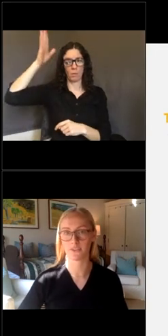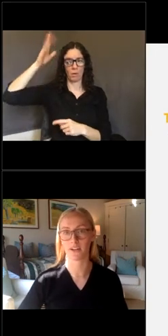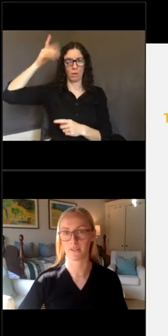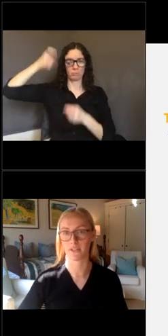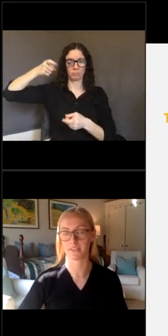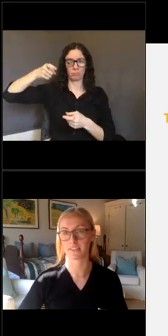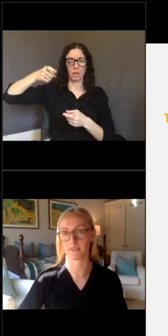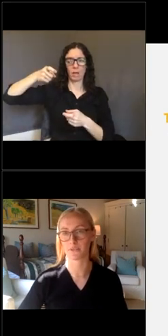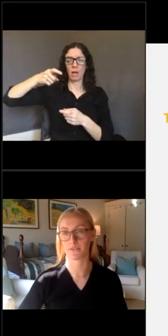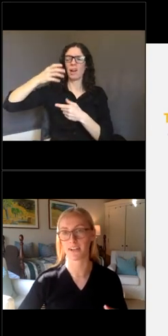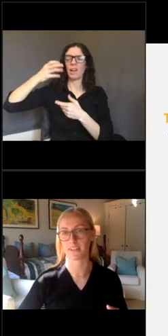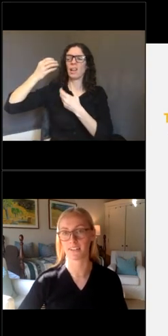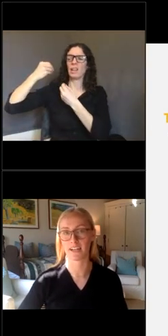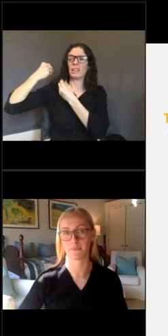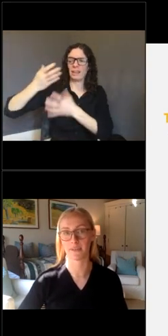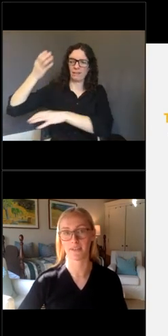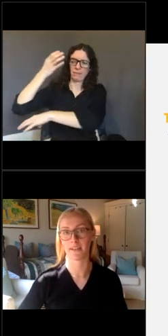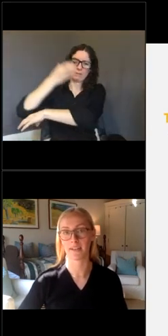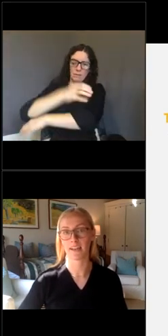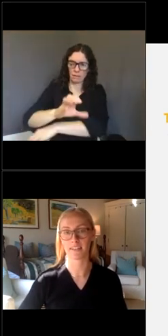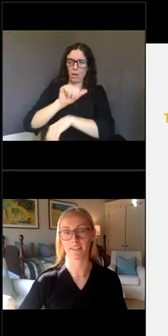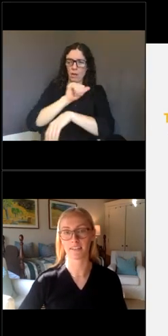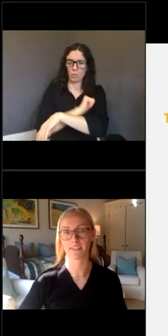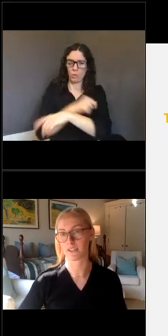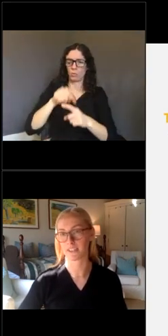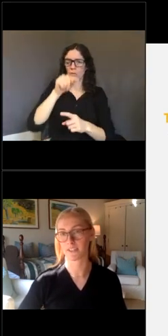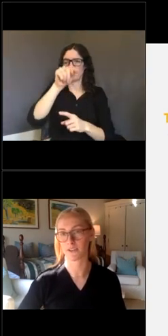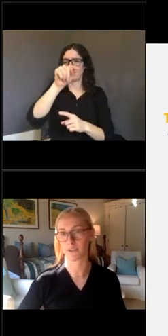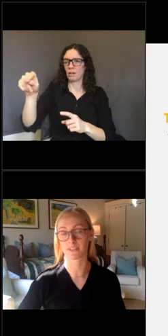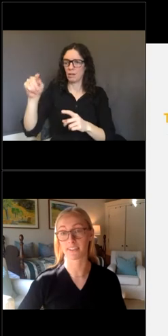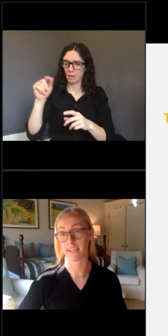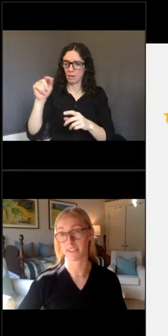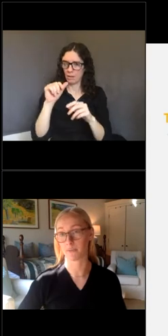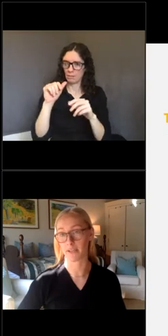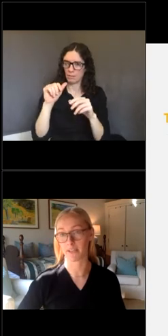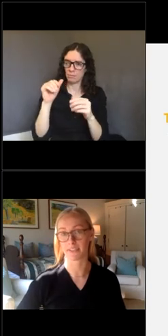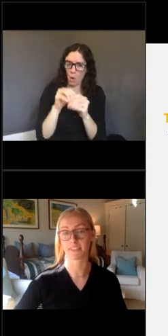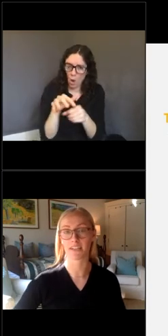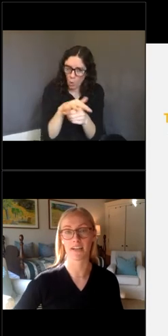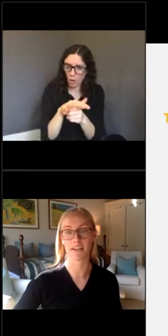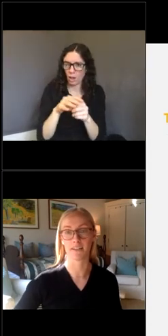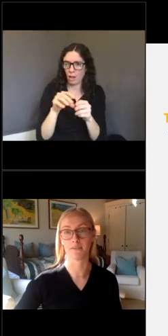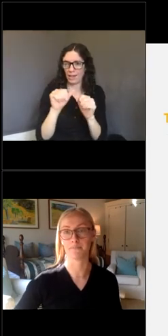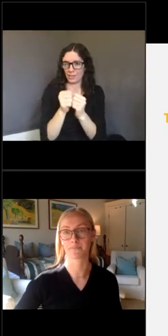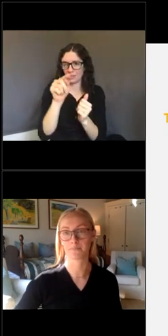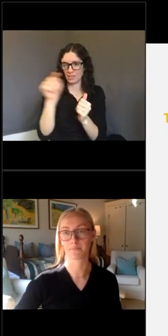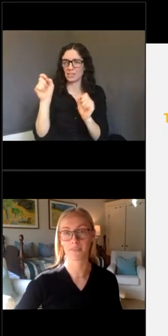these environments to provide alignment and decrease those land-based